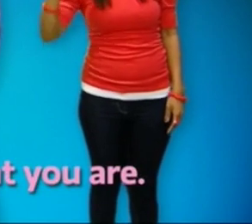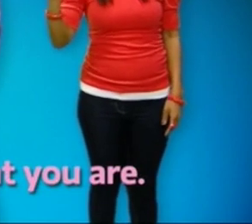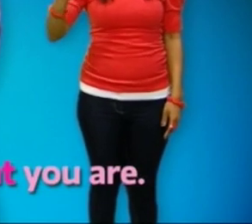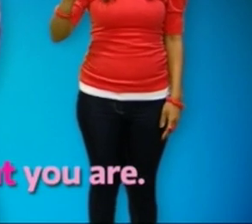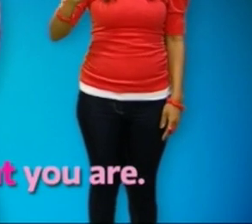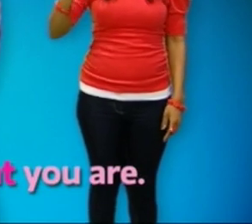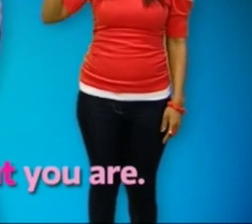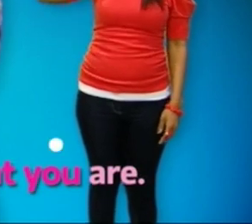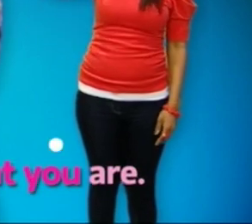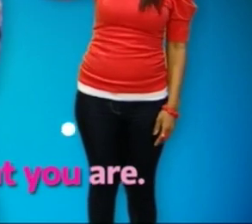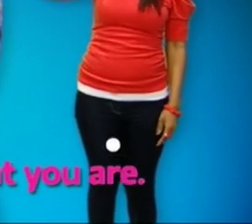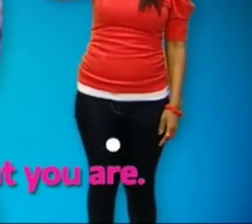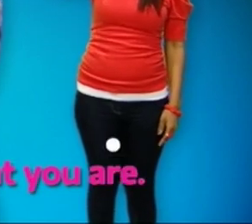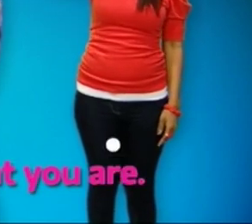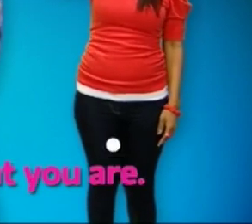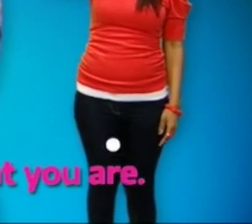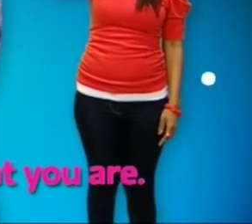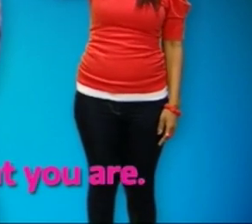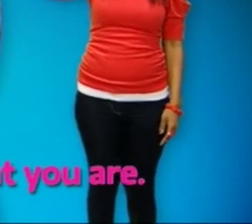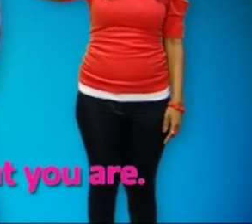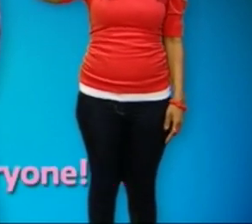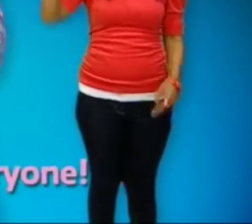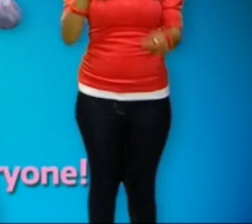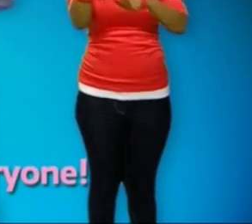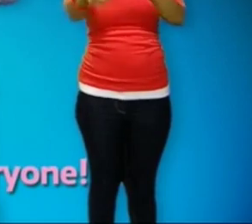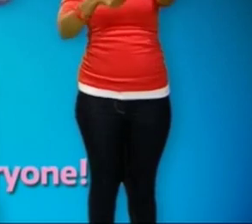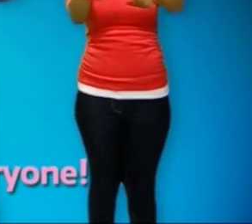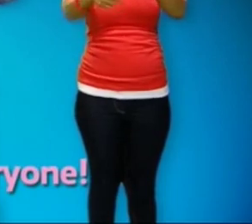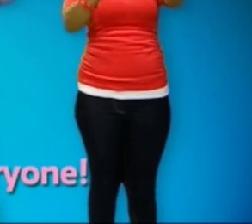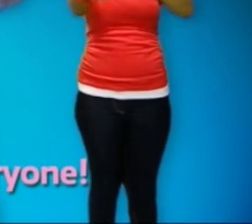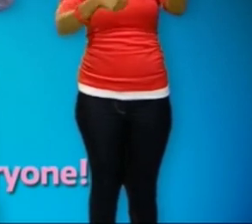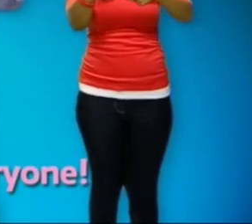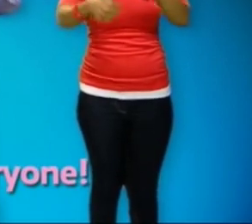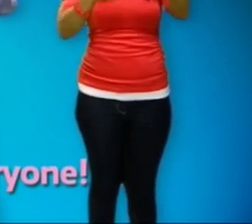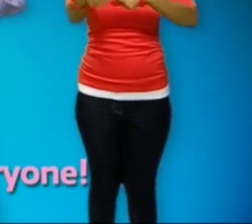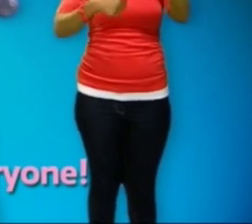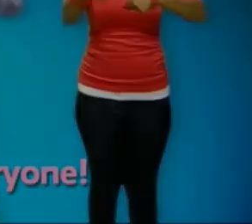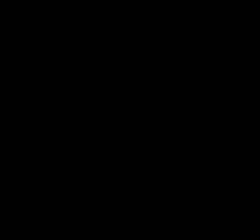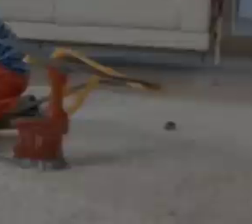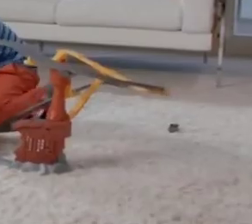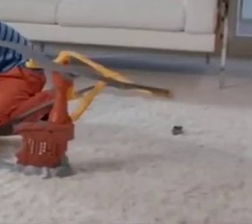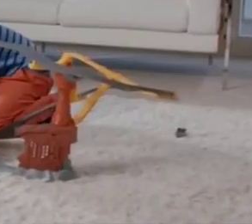wonder what you are. Well done, everyone. Done. Well done.